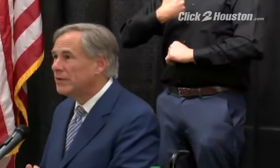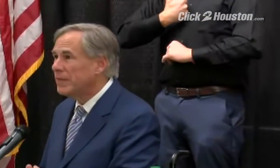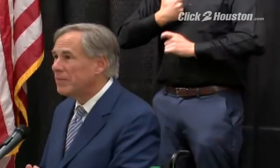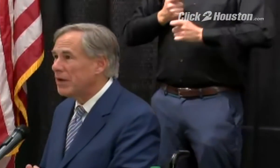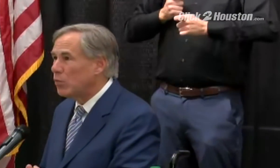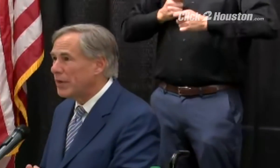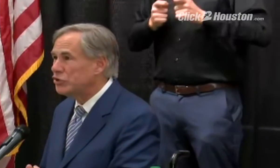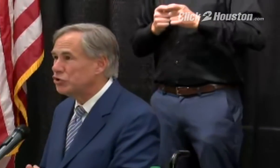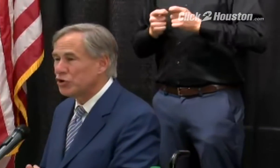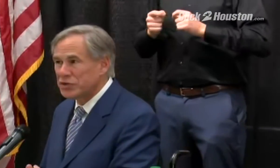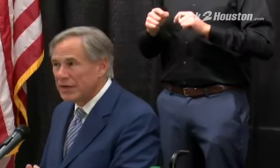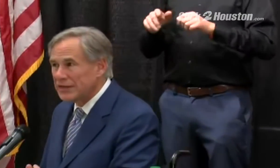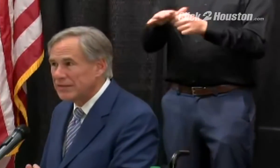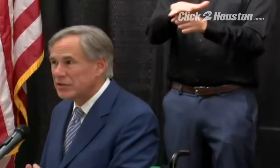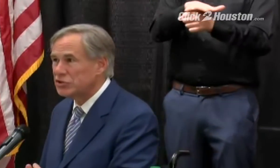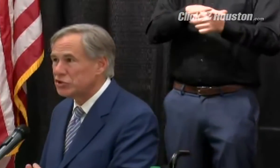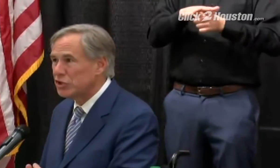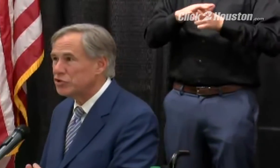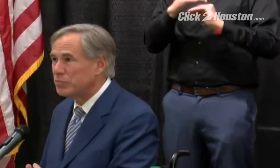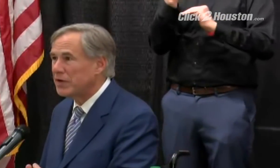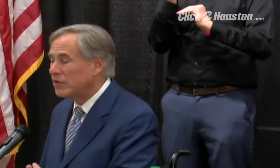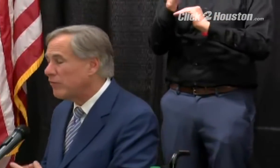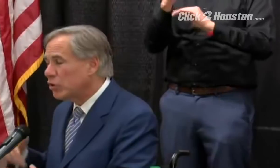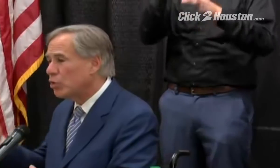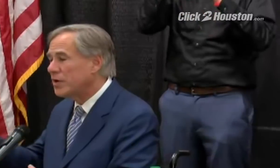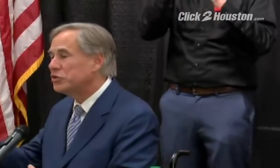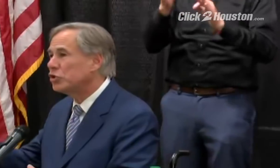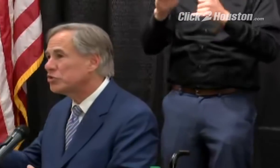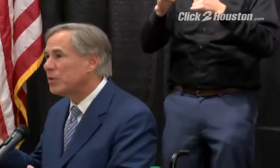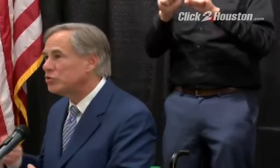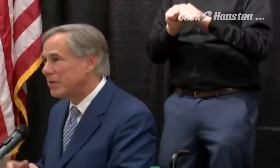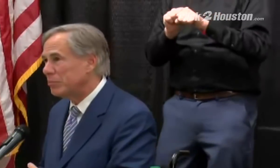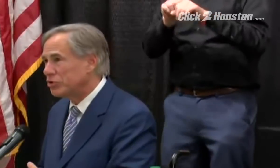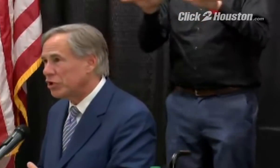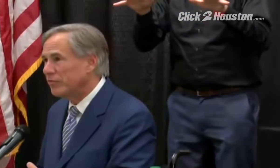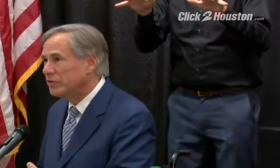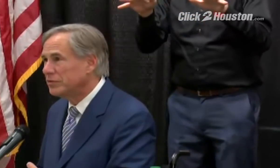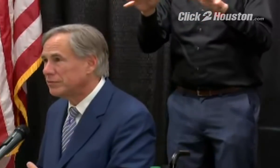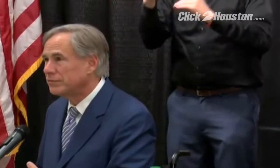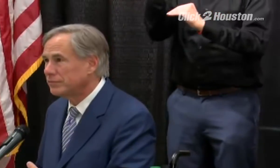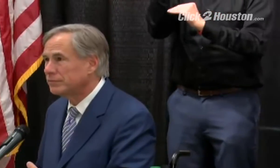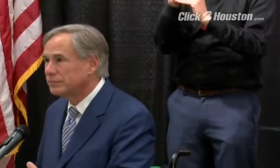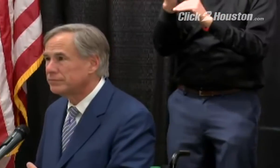level about ways to curtail activities to slow the spread of COVID or not to expose people